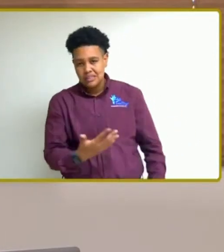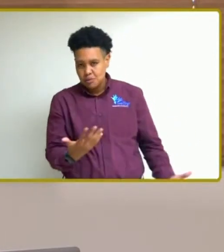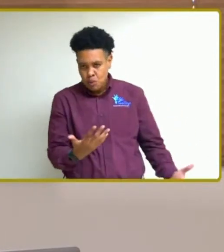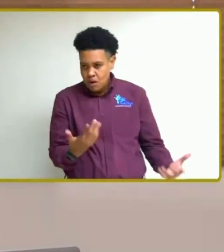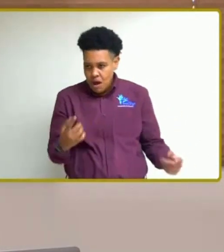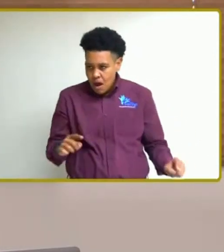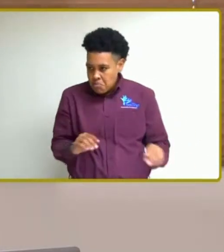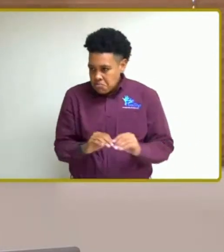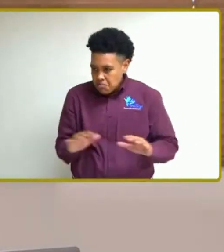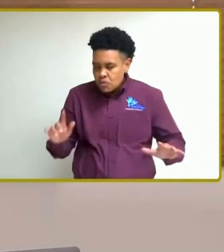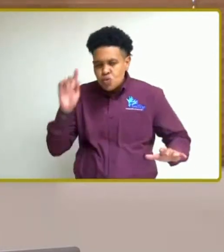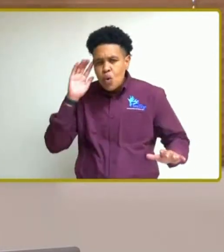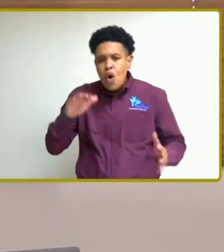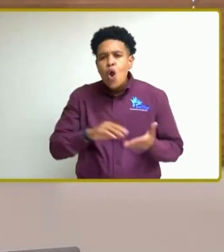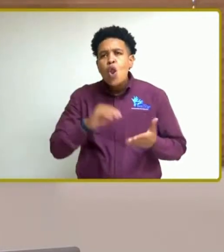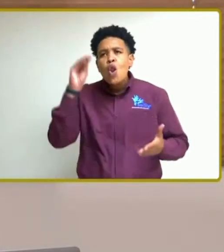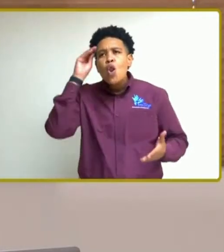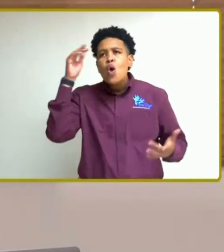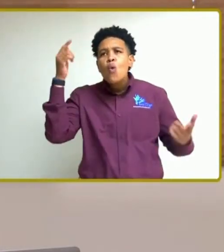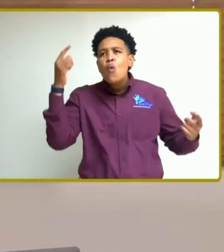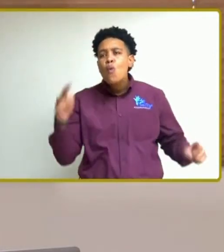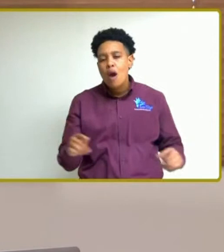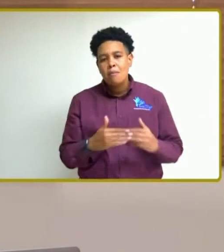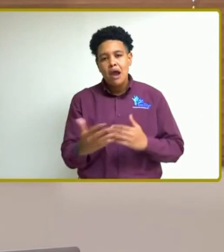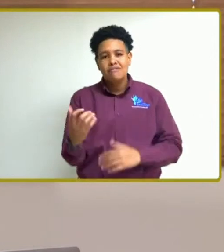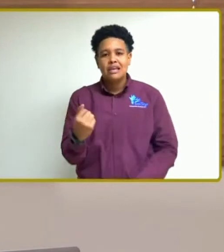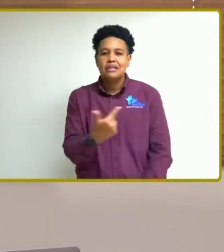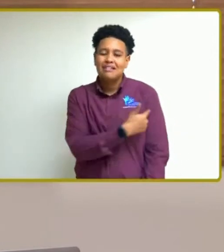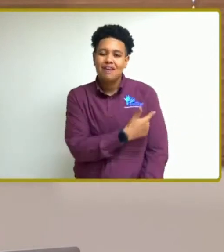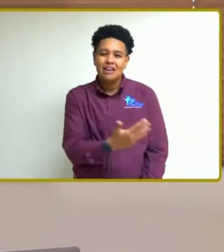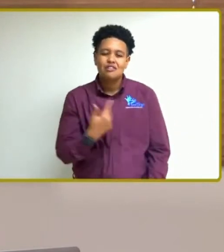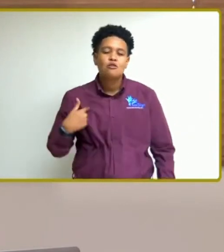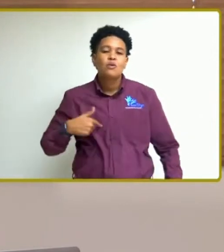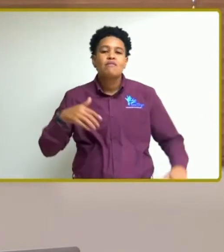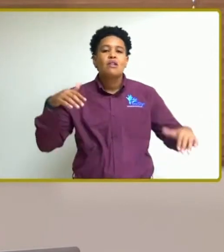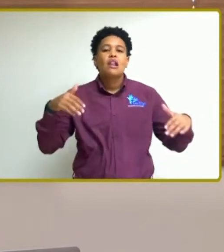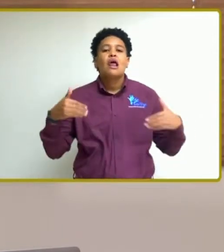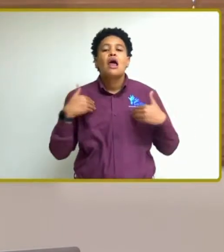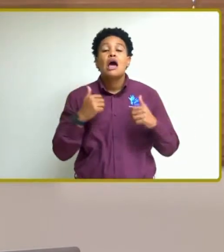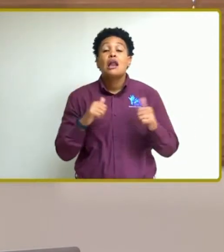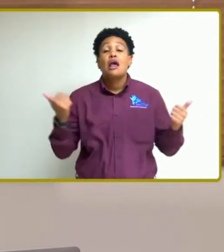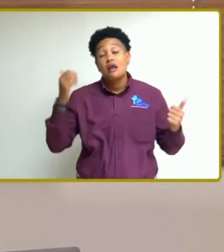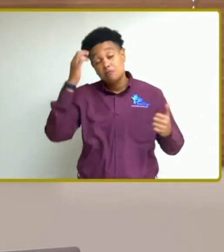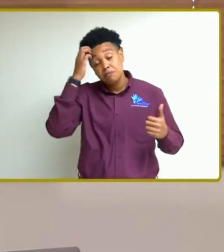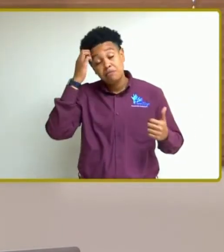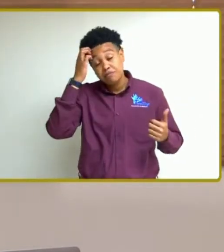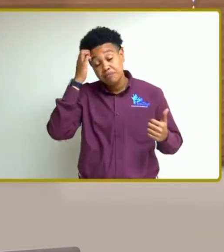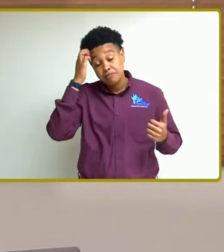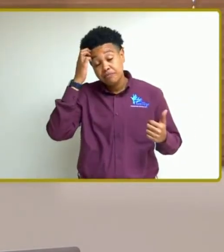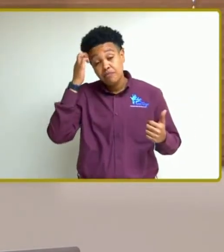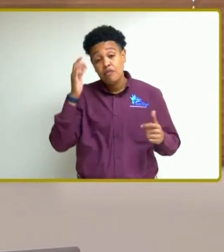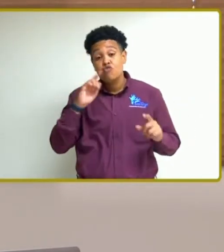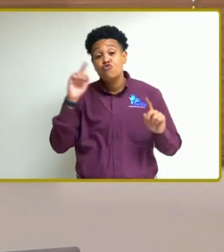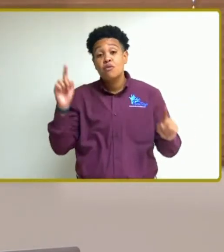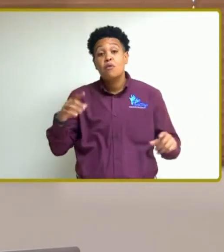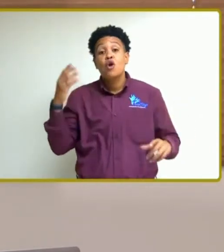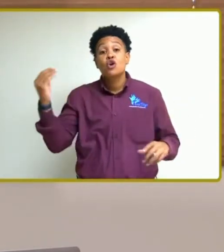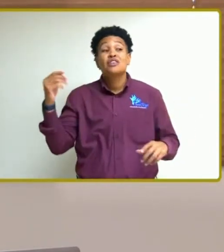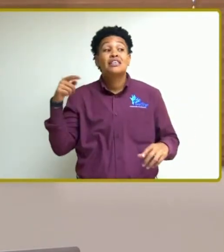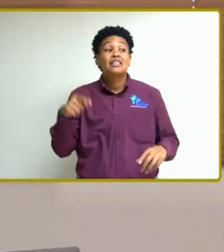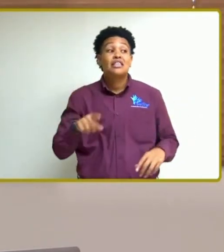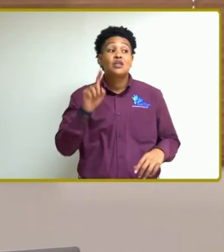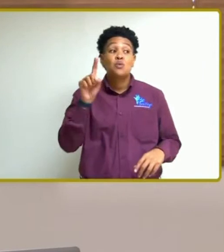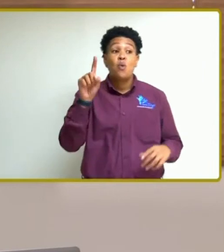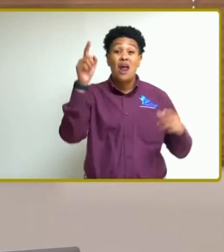that everybody can learn from what happens. We have not had any reports outside of this